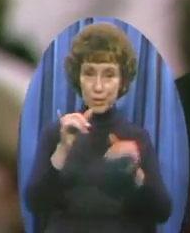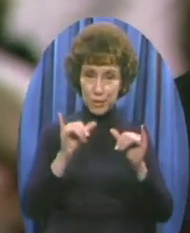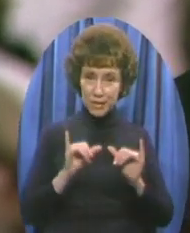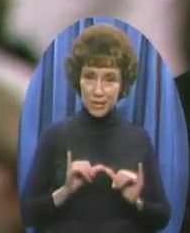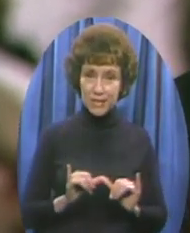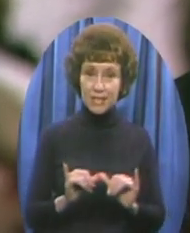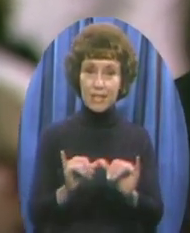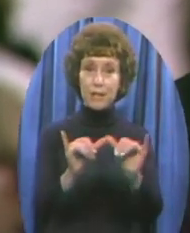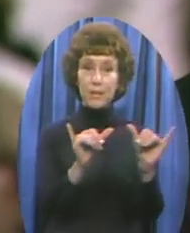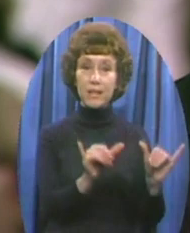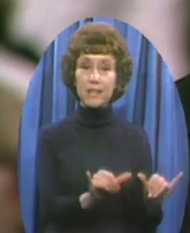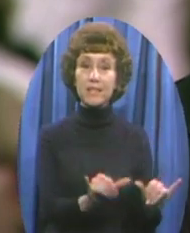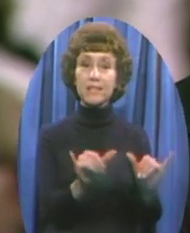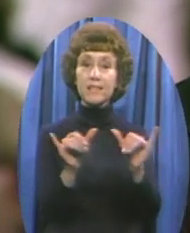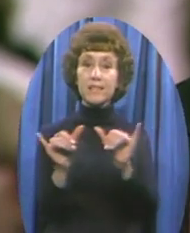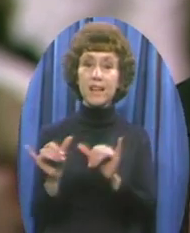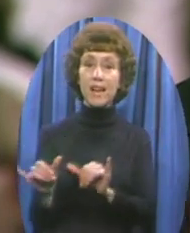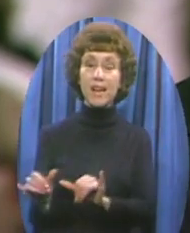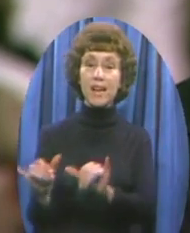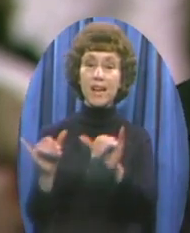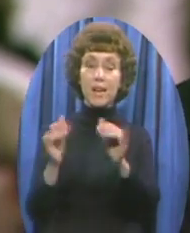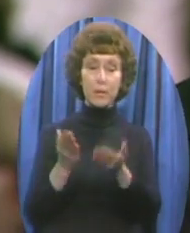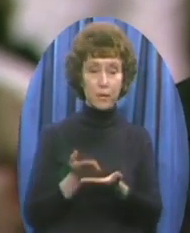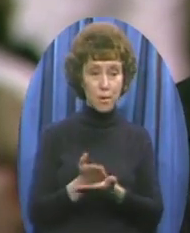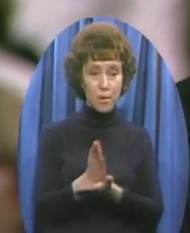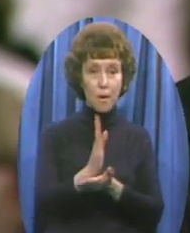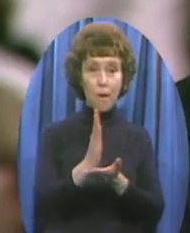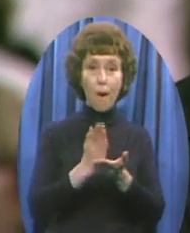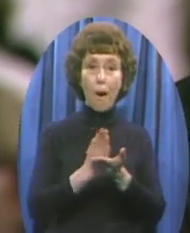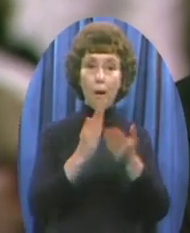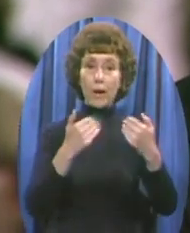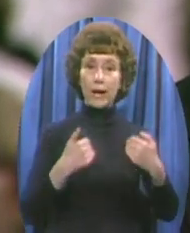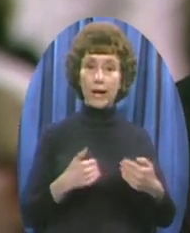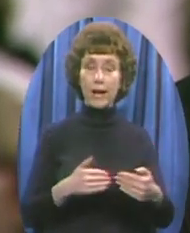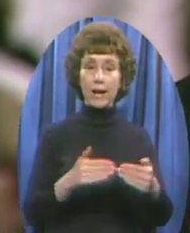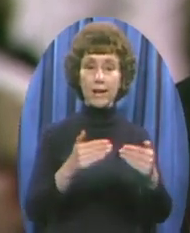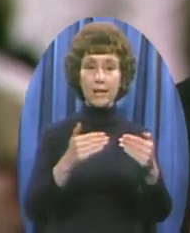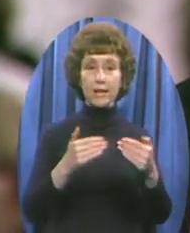Still be the same. Oh, go ahead